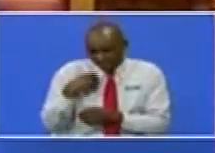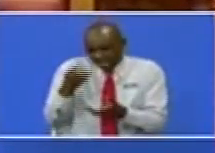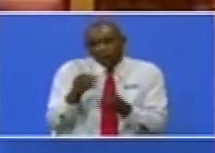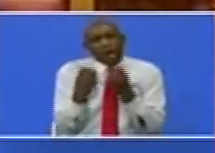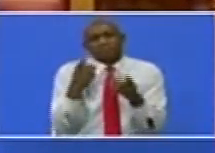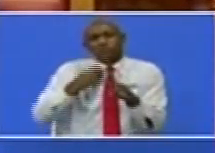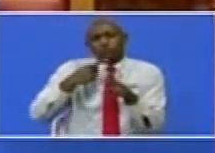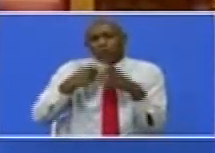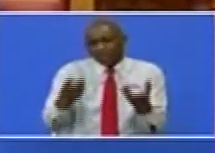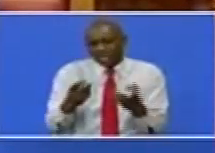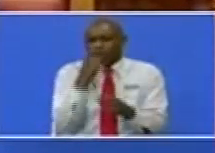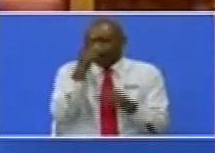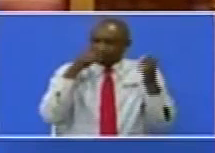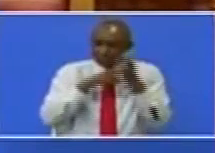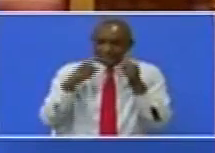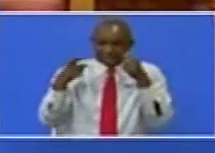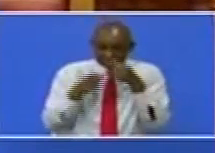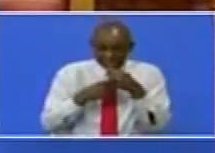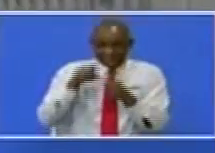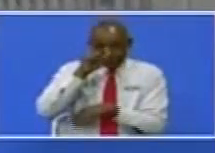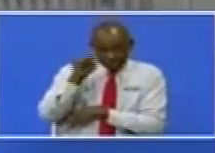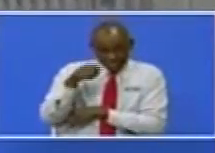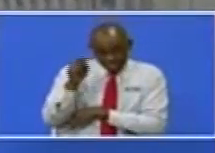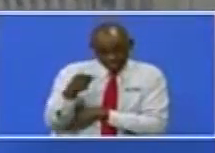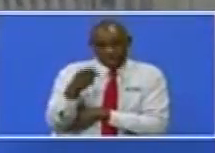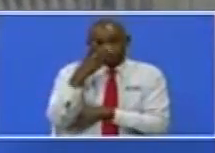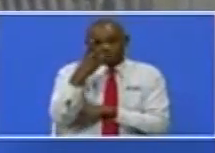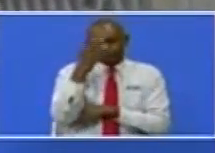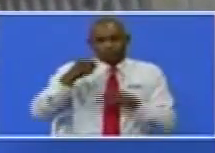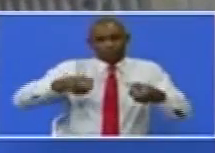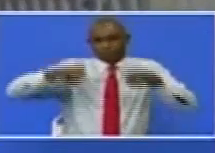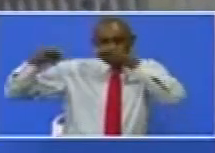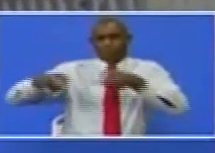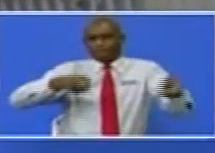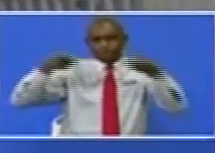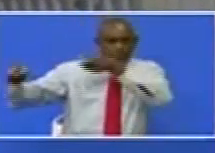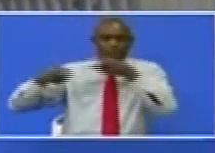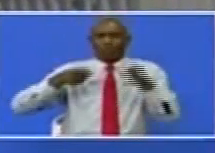capacity to 1.6 million 20-foot containers per year.